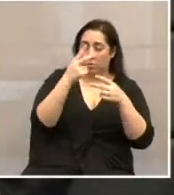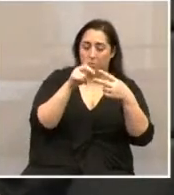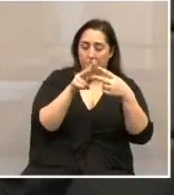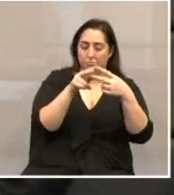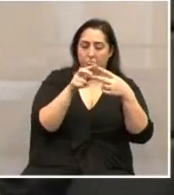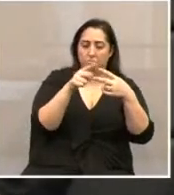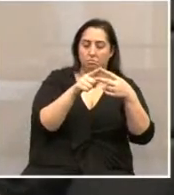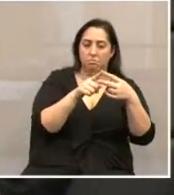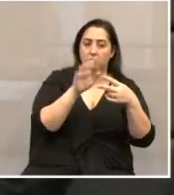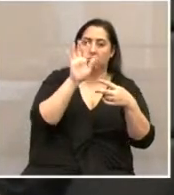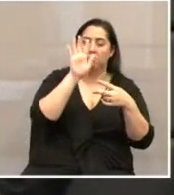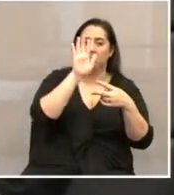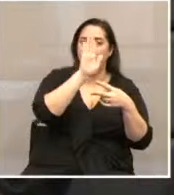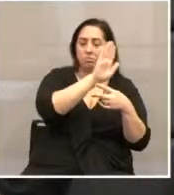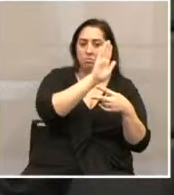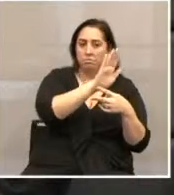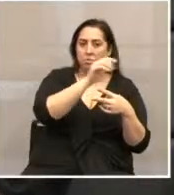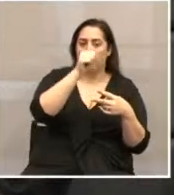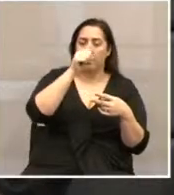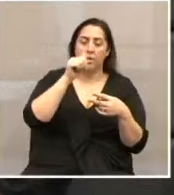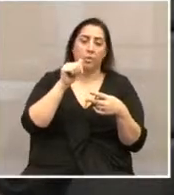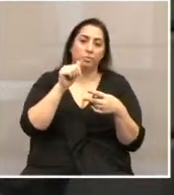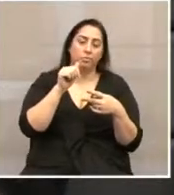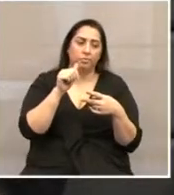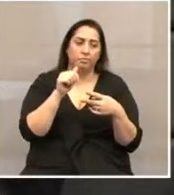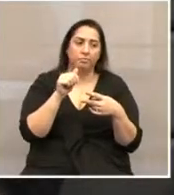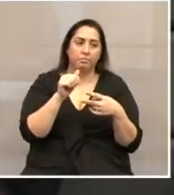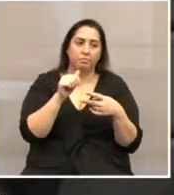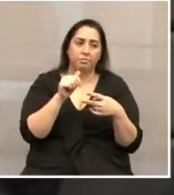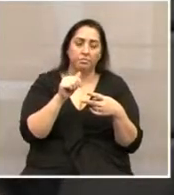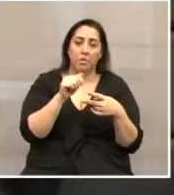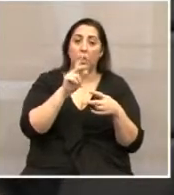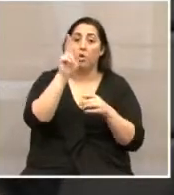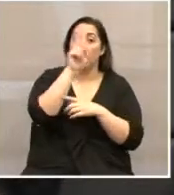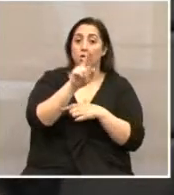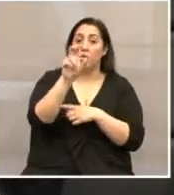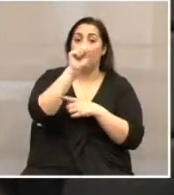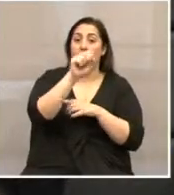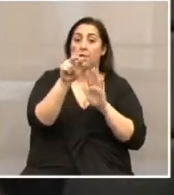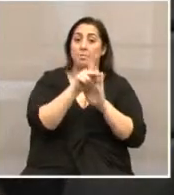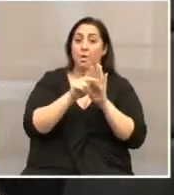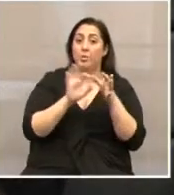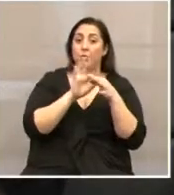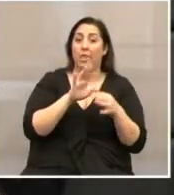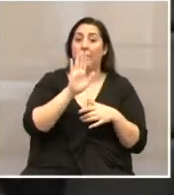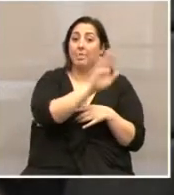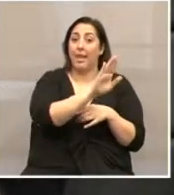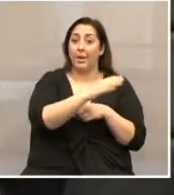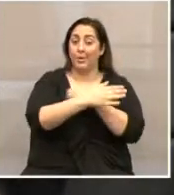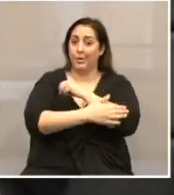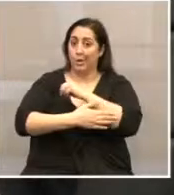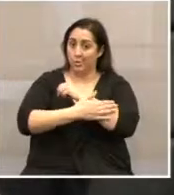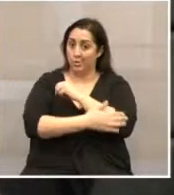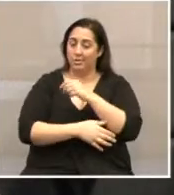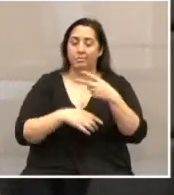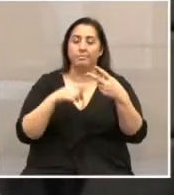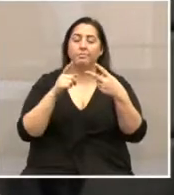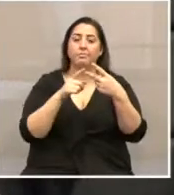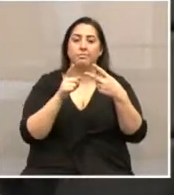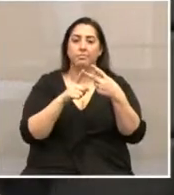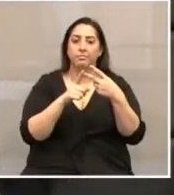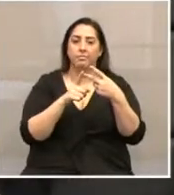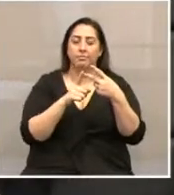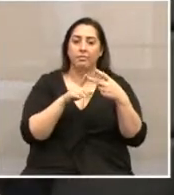her stance on U.S. policy toward their home country. And number two, the stance